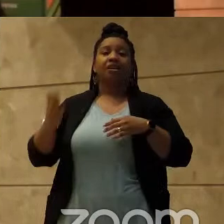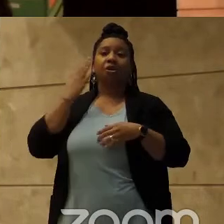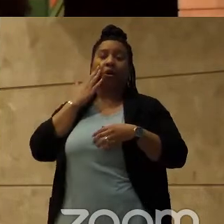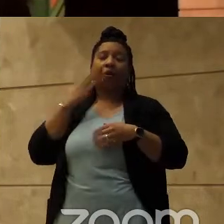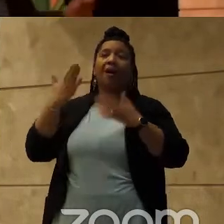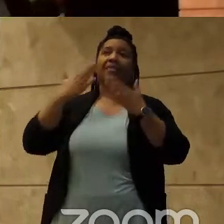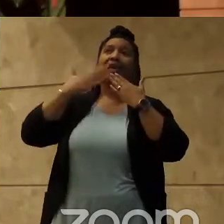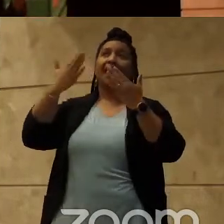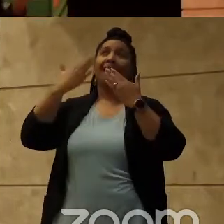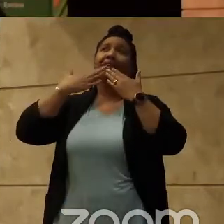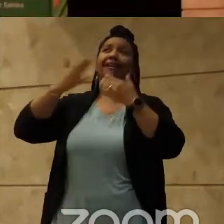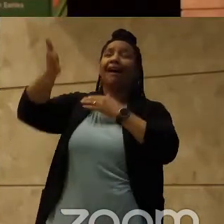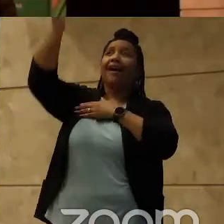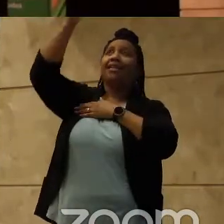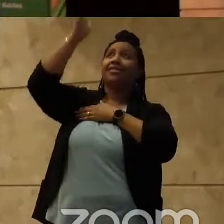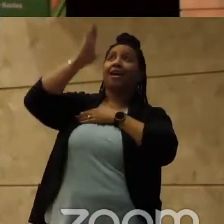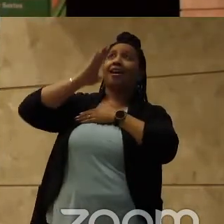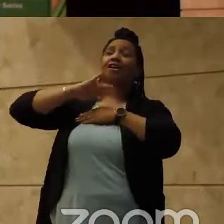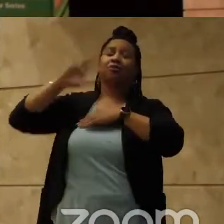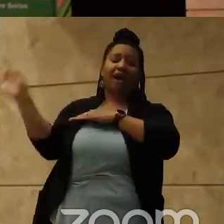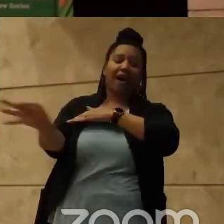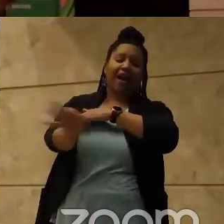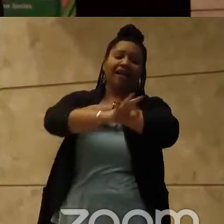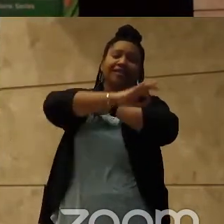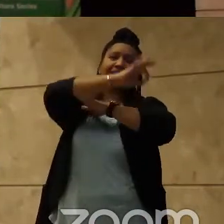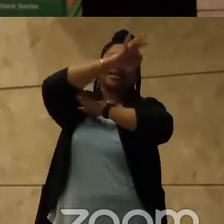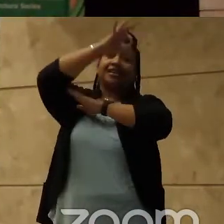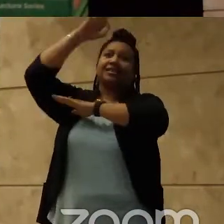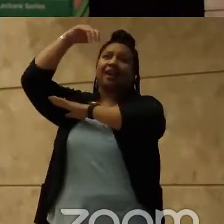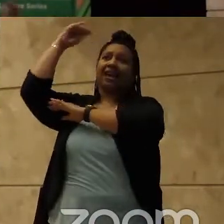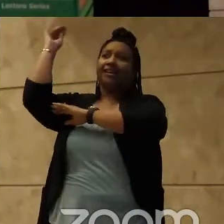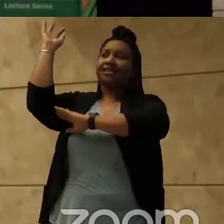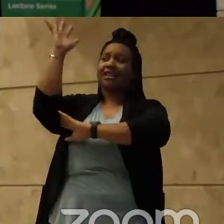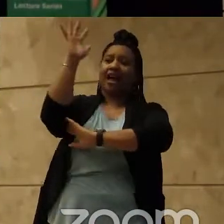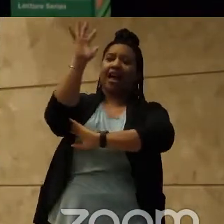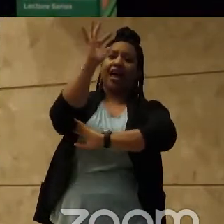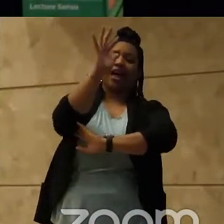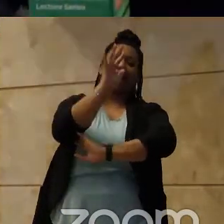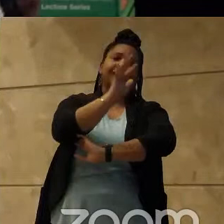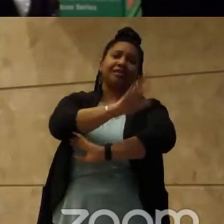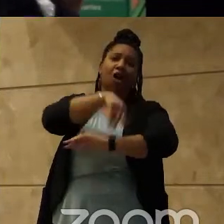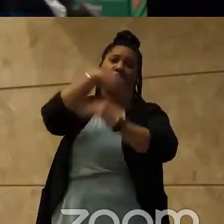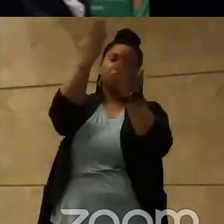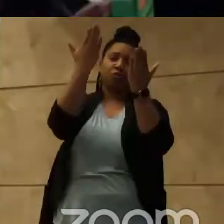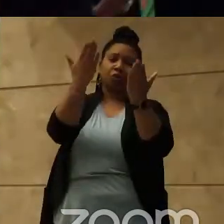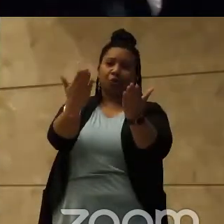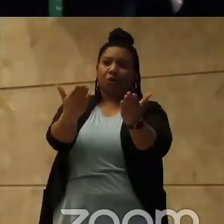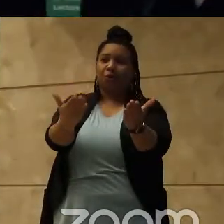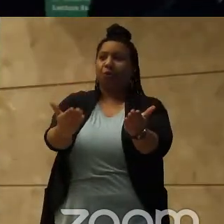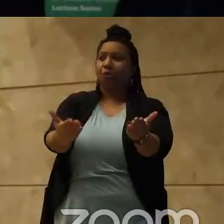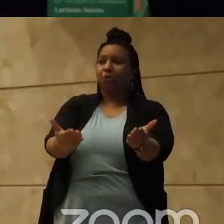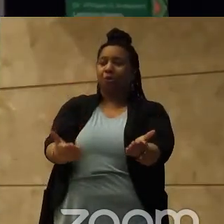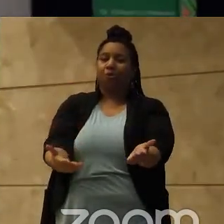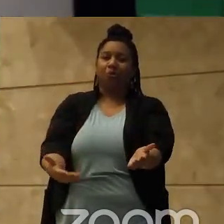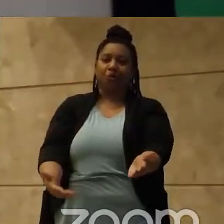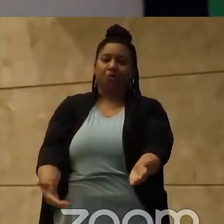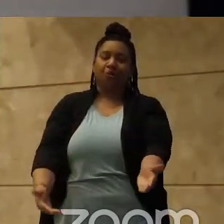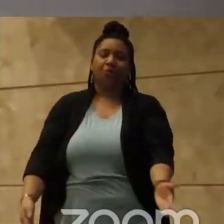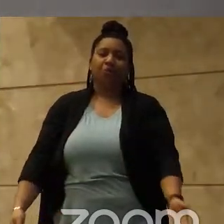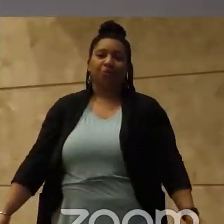you know, I thank God sunrises and shines on